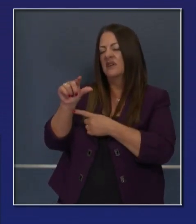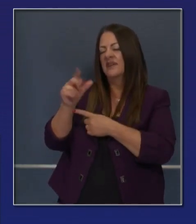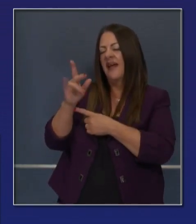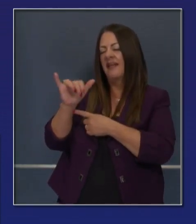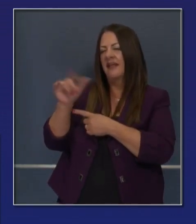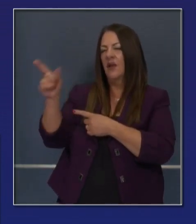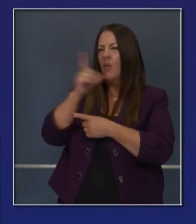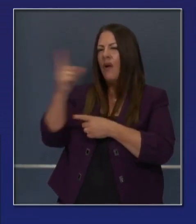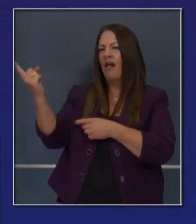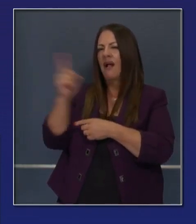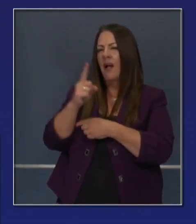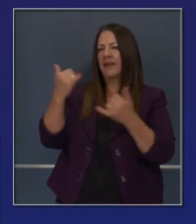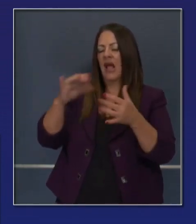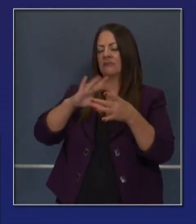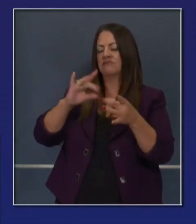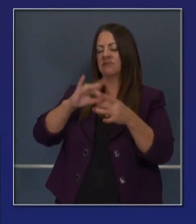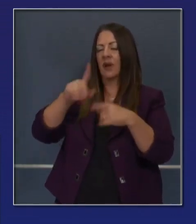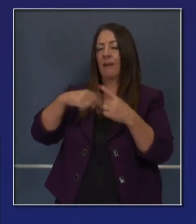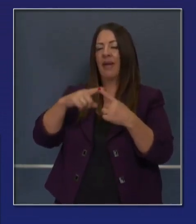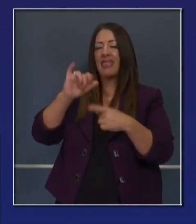that we announced today. Doctor?